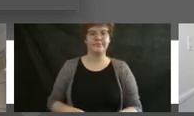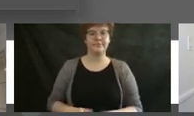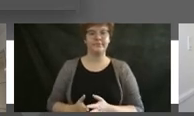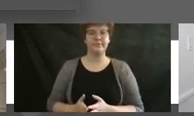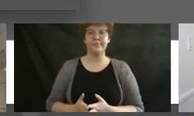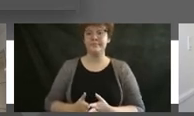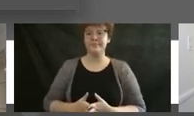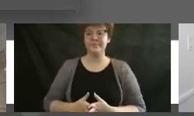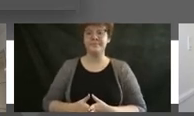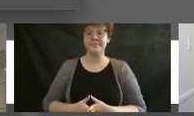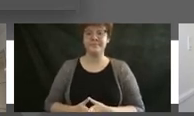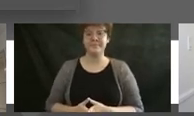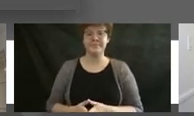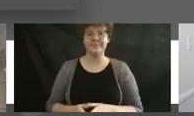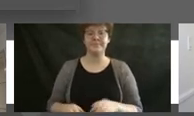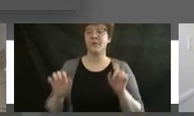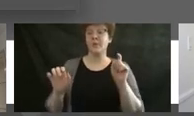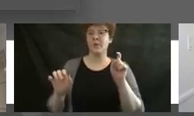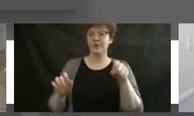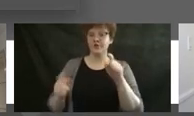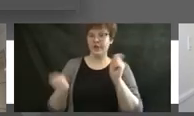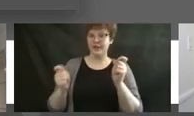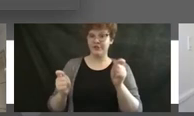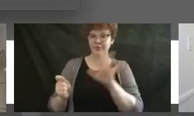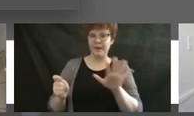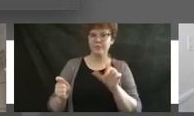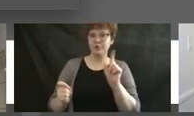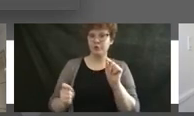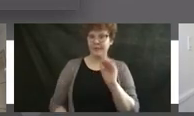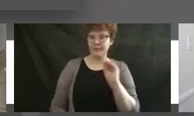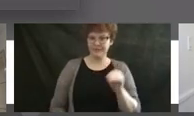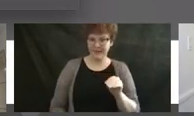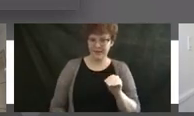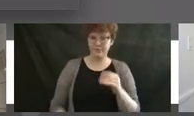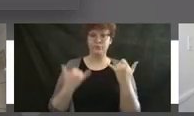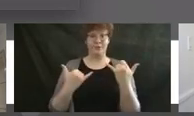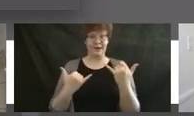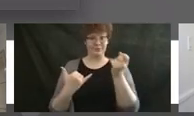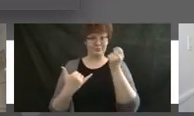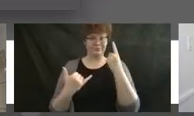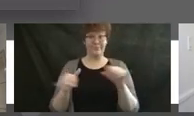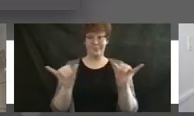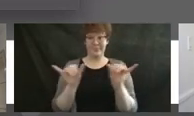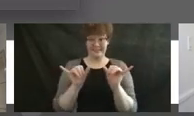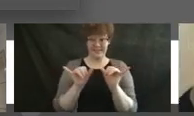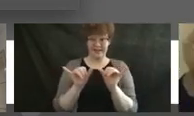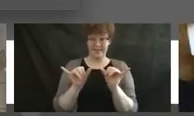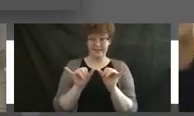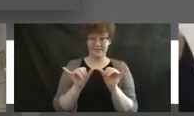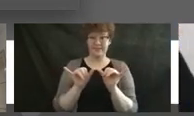now to about 20%. Because right now the size is what you made those